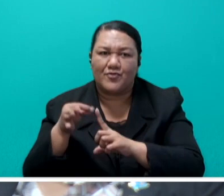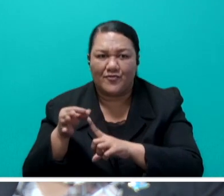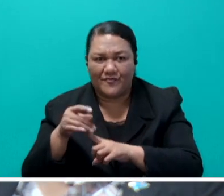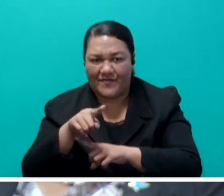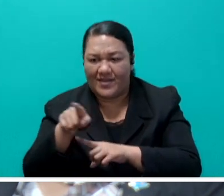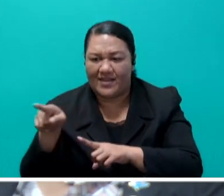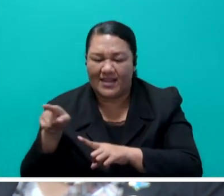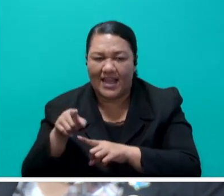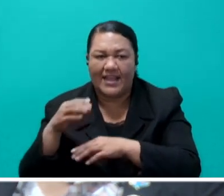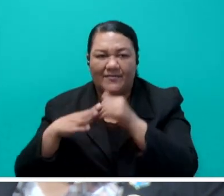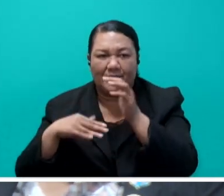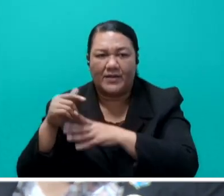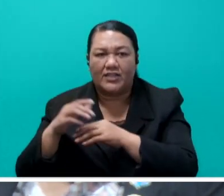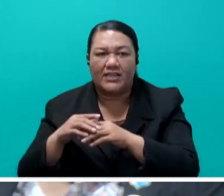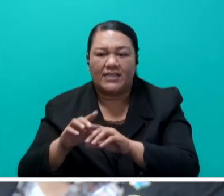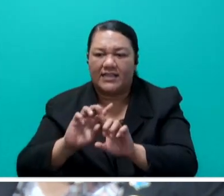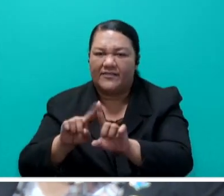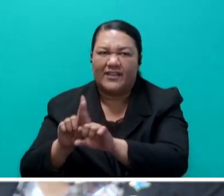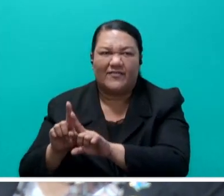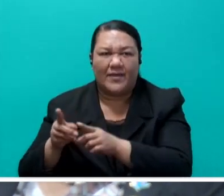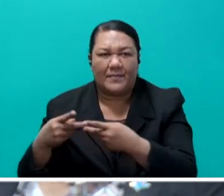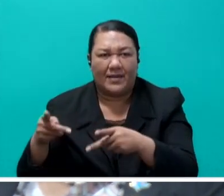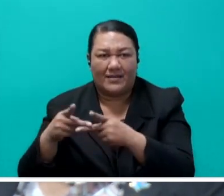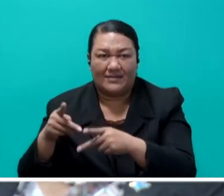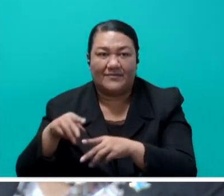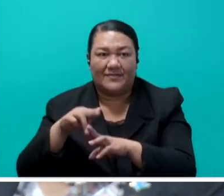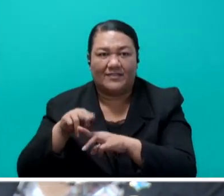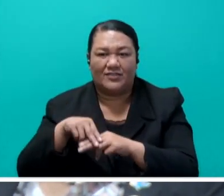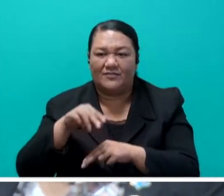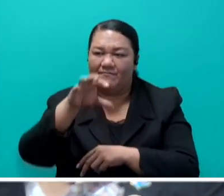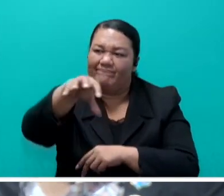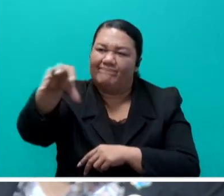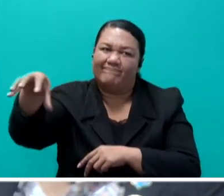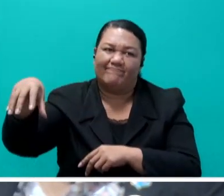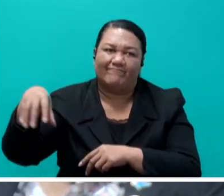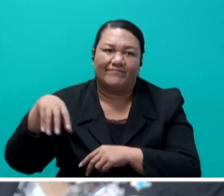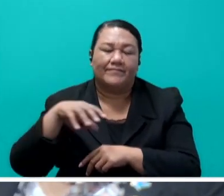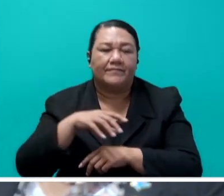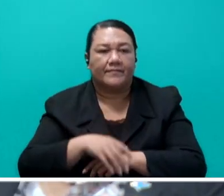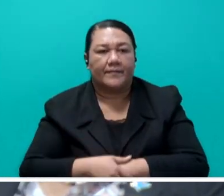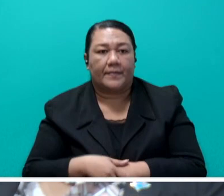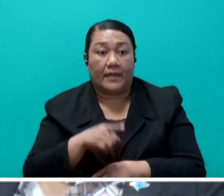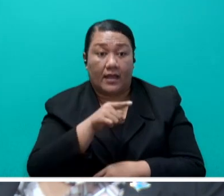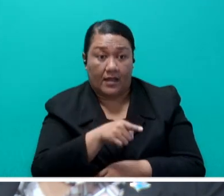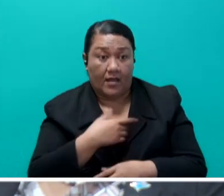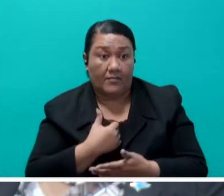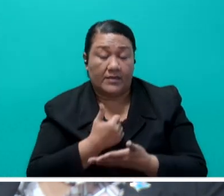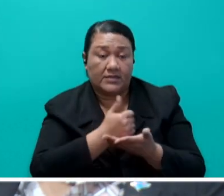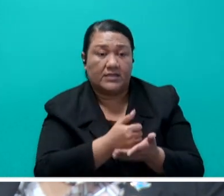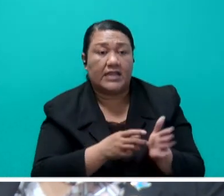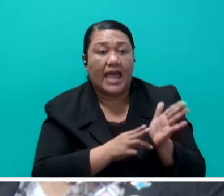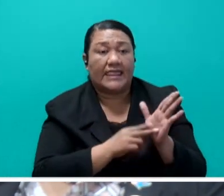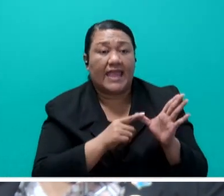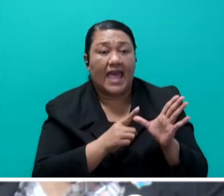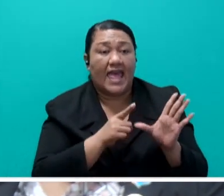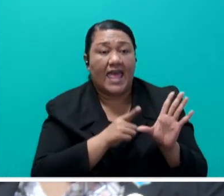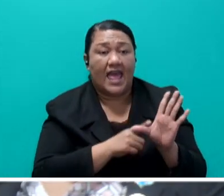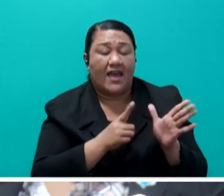infrastructure. And one in particular that is assisting with Nayavu Health Centre facility